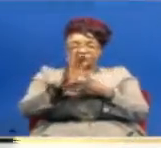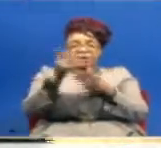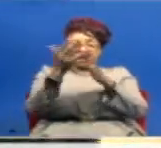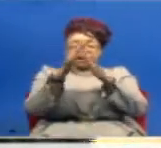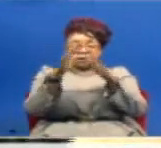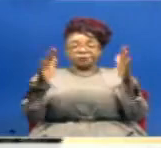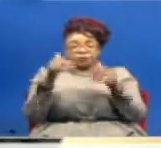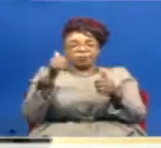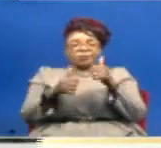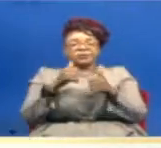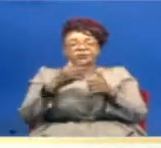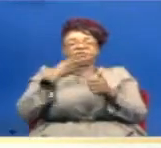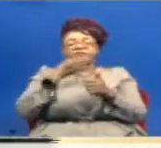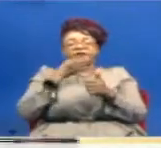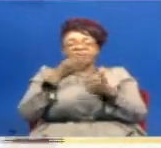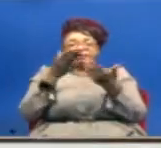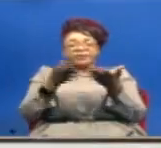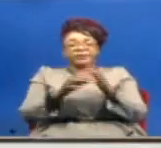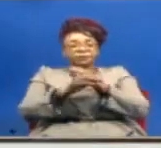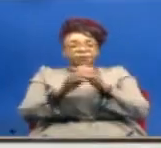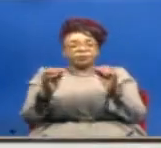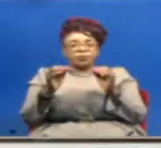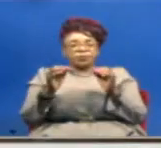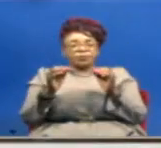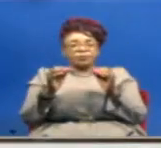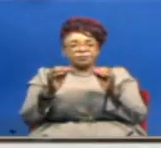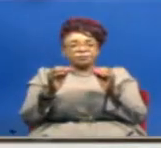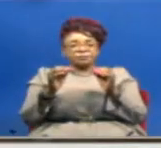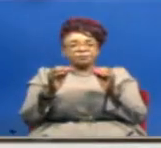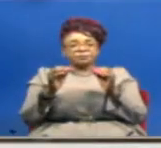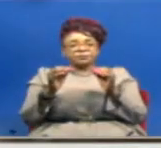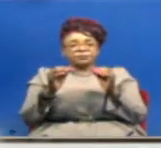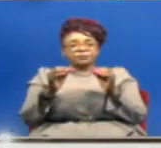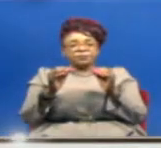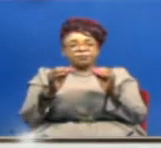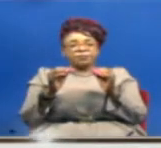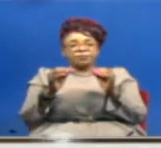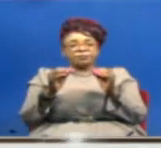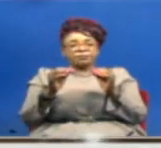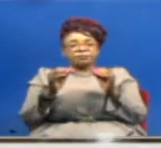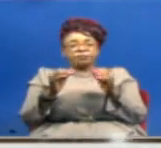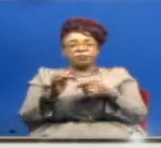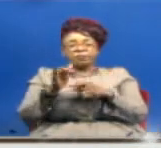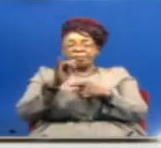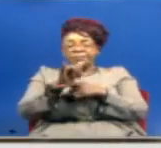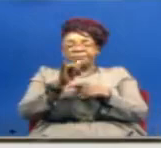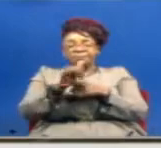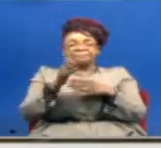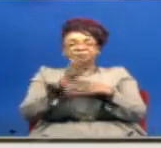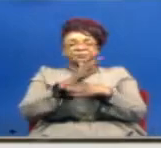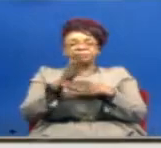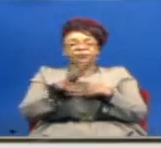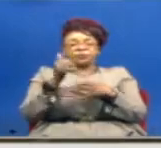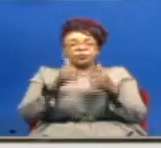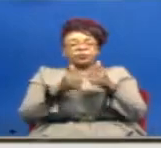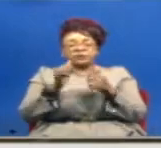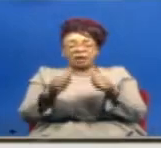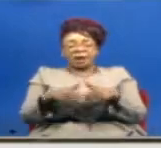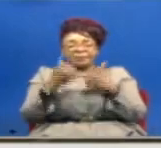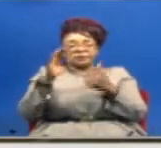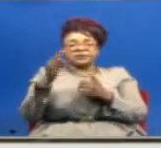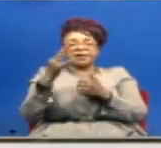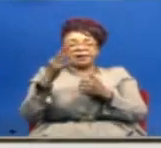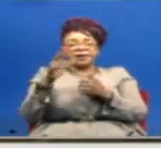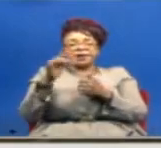no father figures at all. These insights were among the discussions that were held at the third edition of the Man